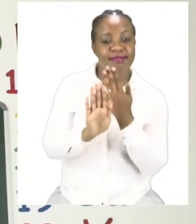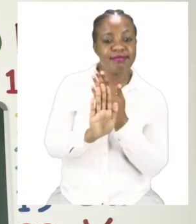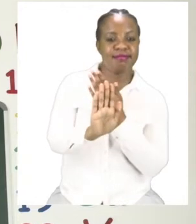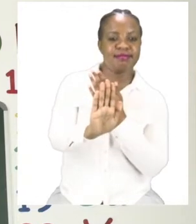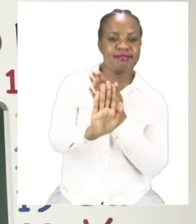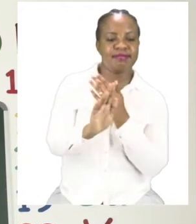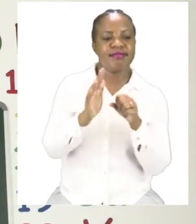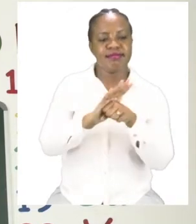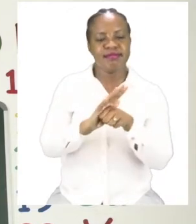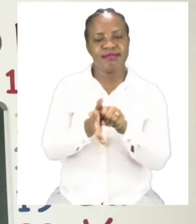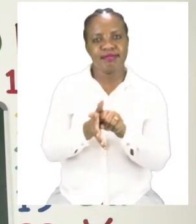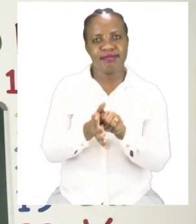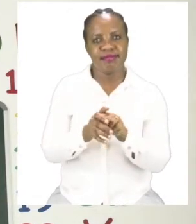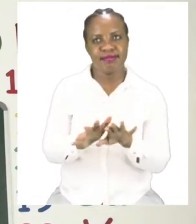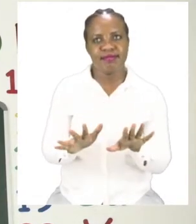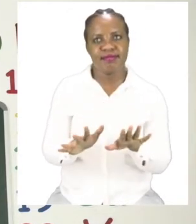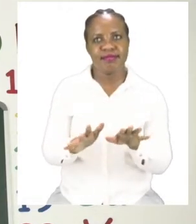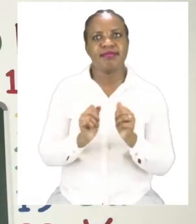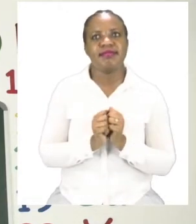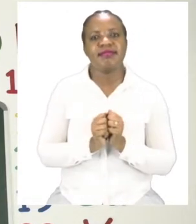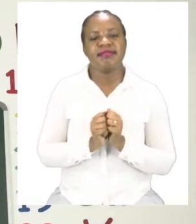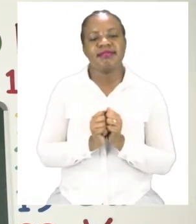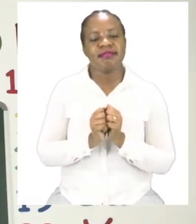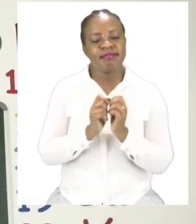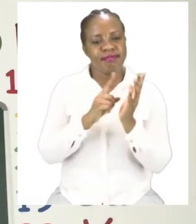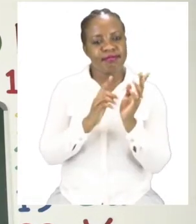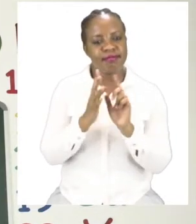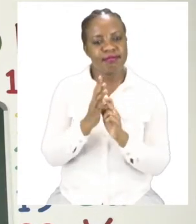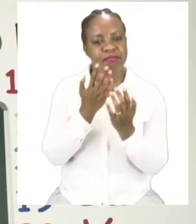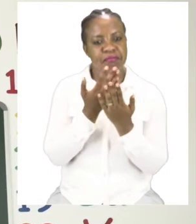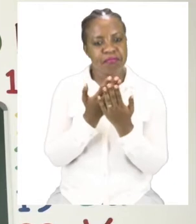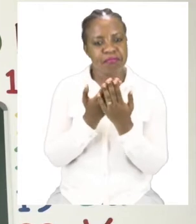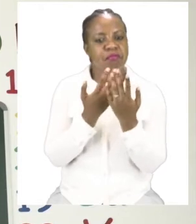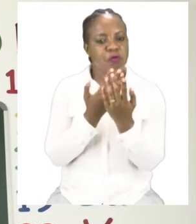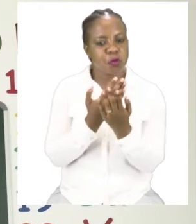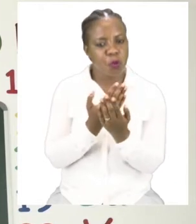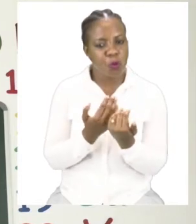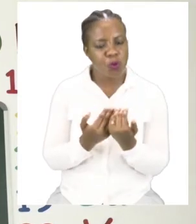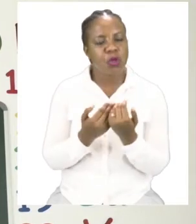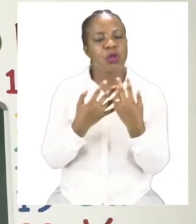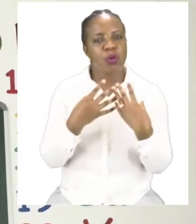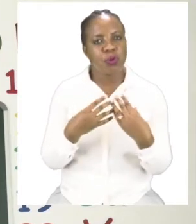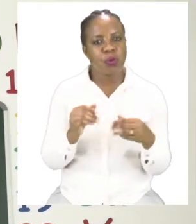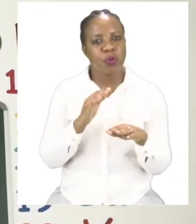from coronavirus. Make sure your hands are dry before you touch anything else. Well